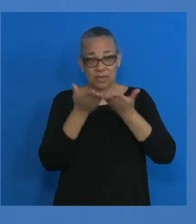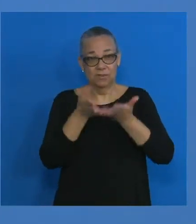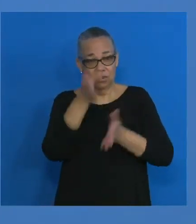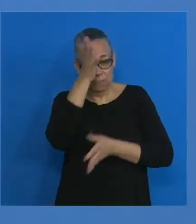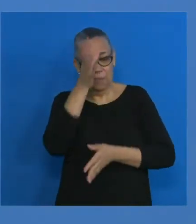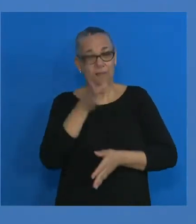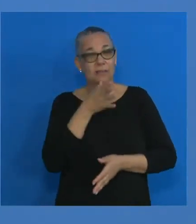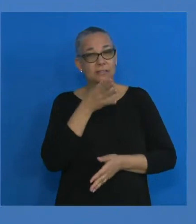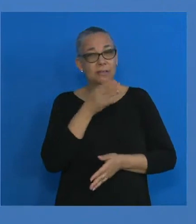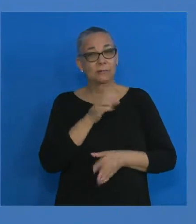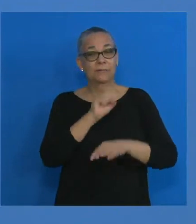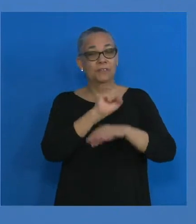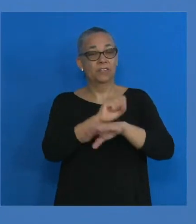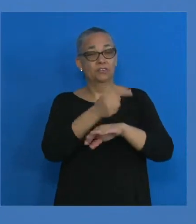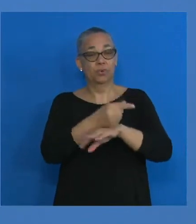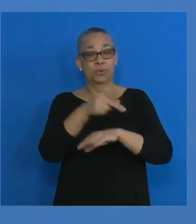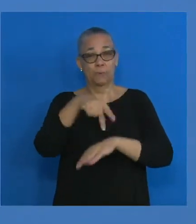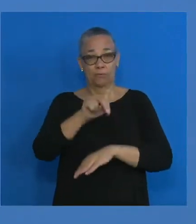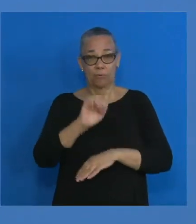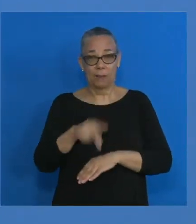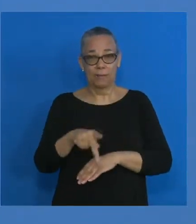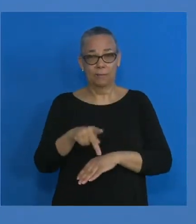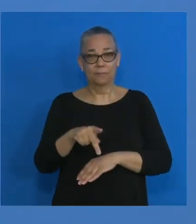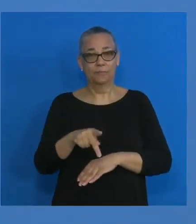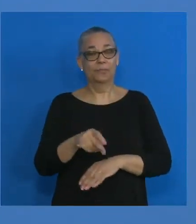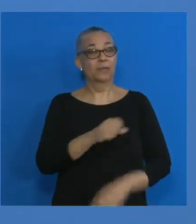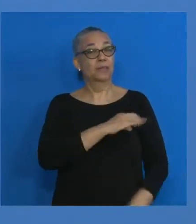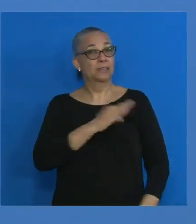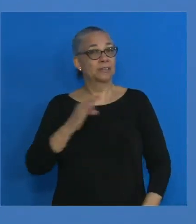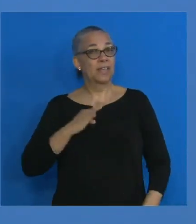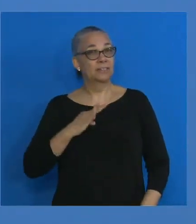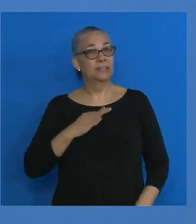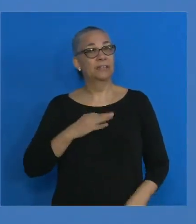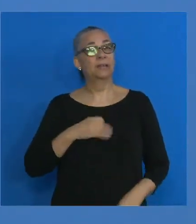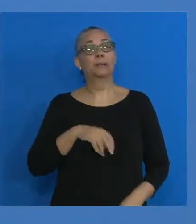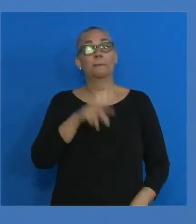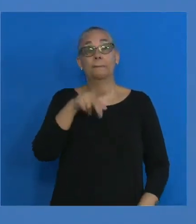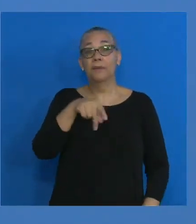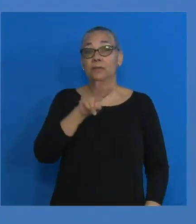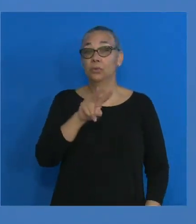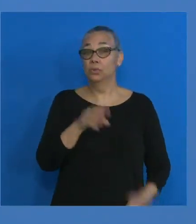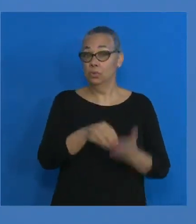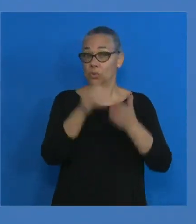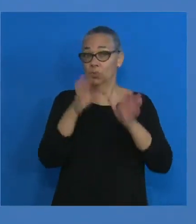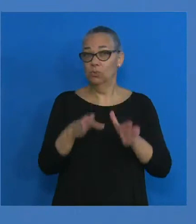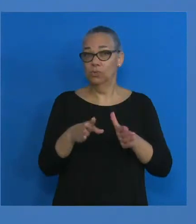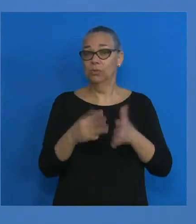St. George's Prep. Staff and P2 students who are under